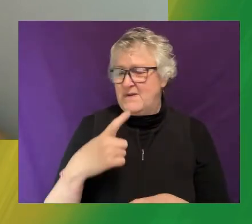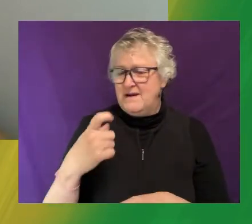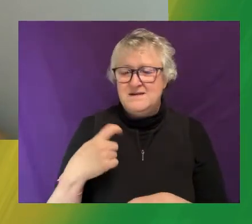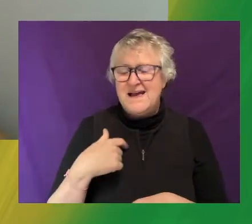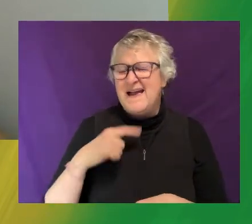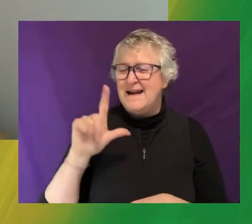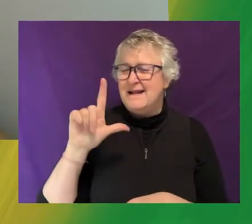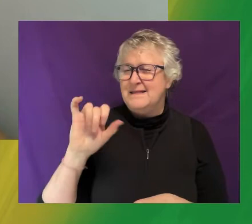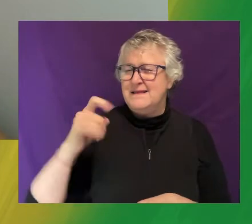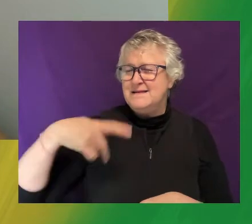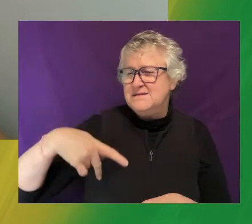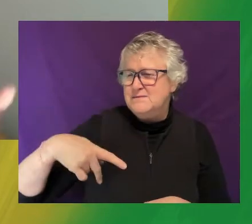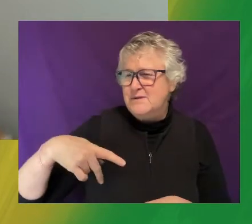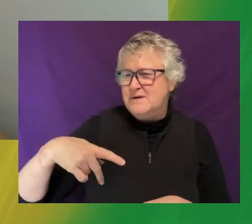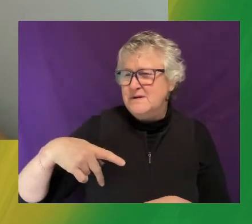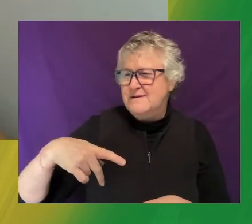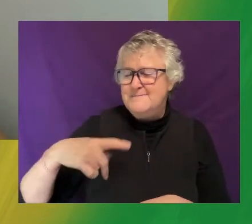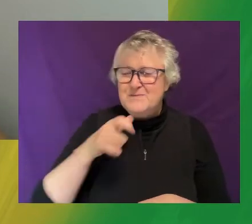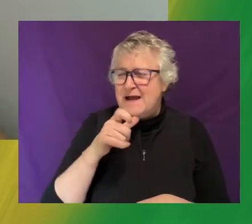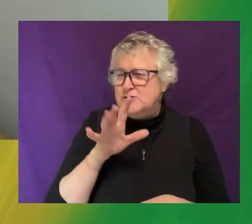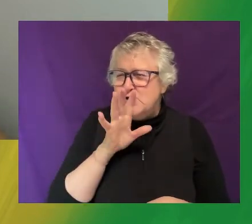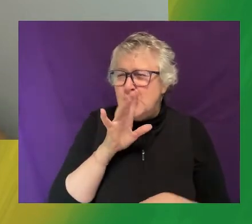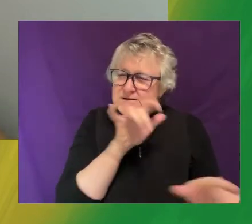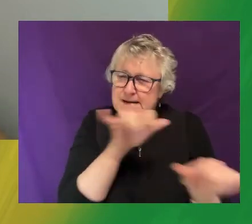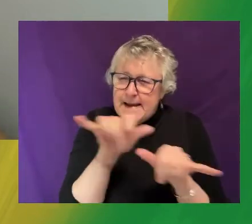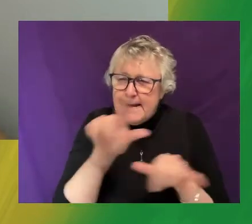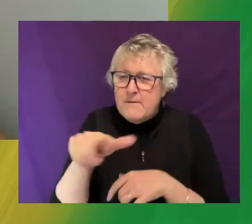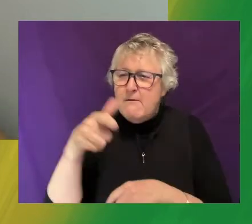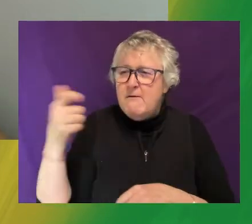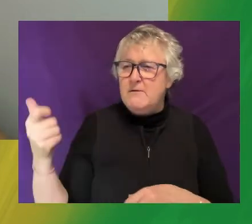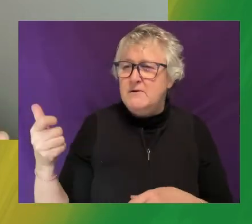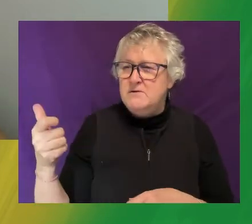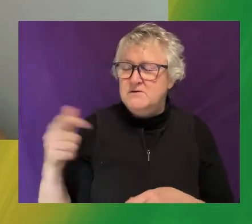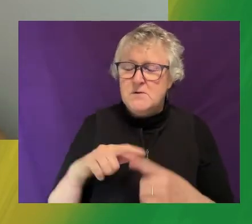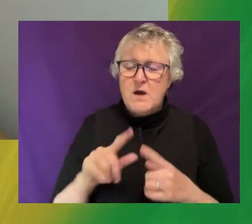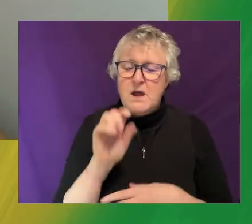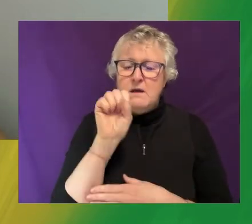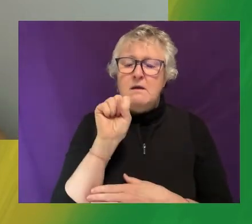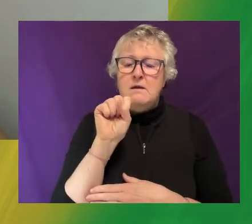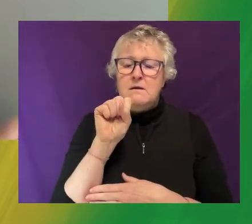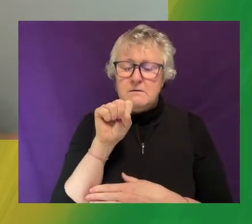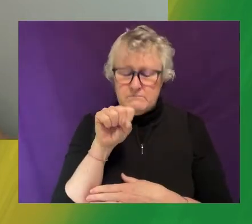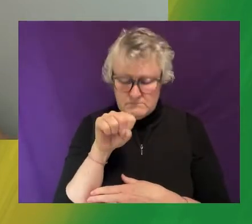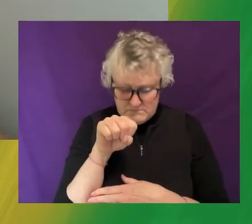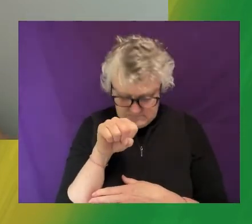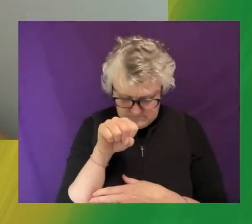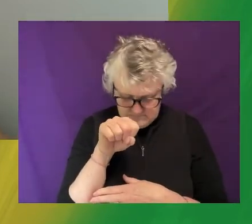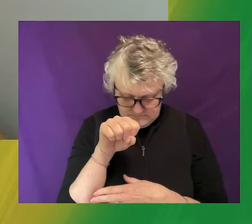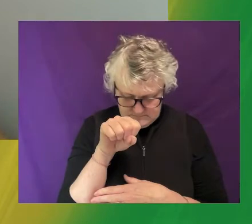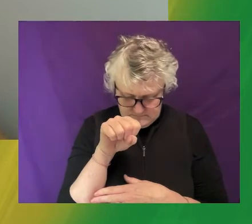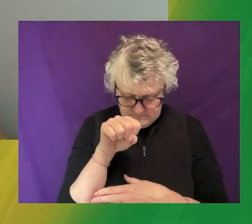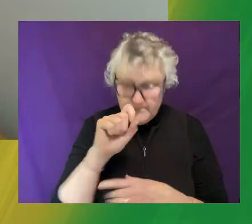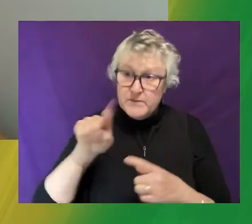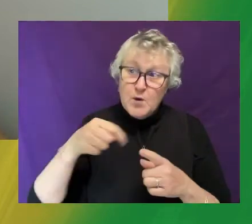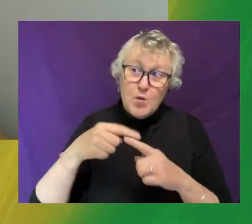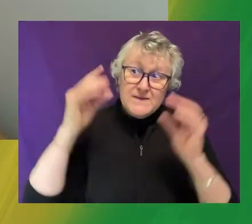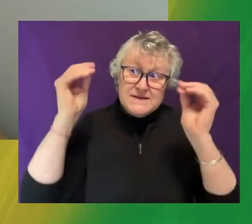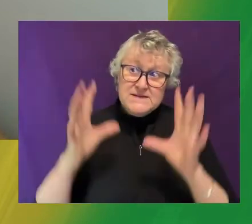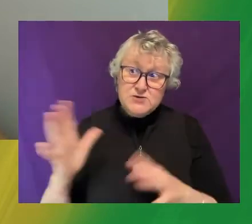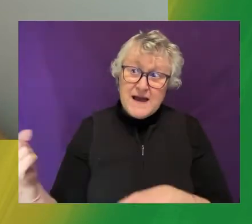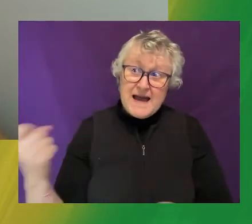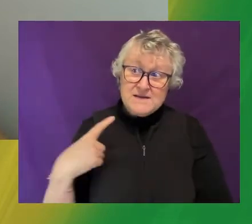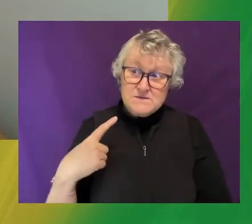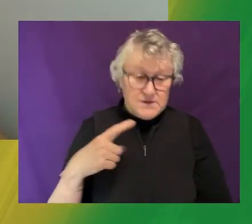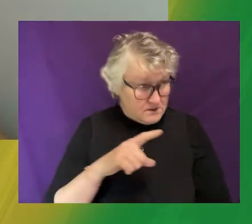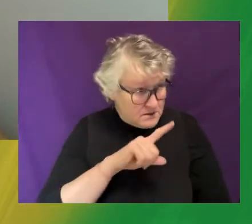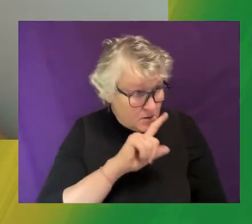list. So I put my head down and walked away. And when the teacher asked if I was okay, I'd smile the